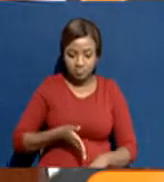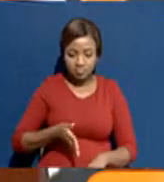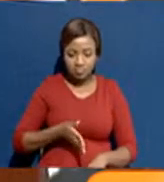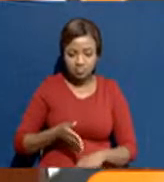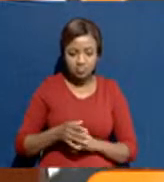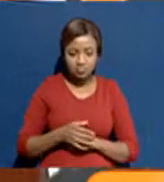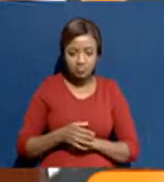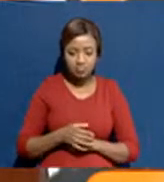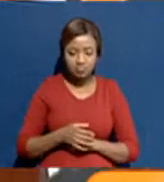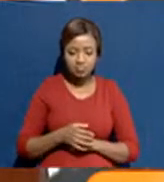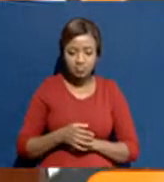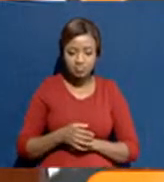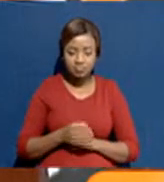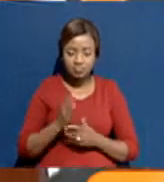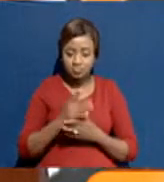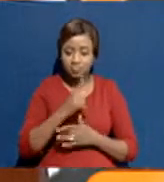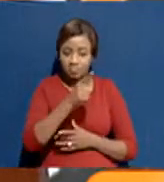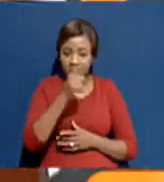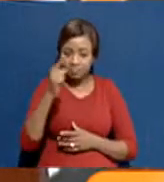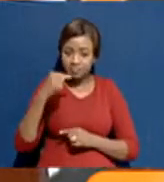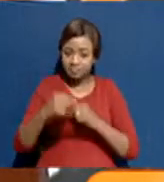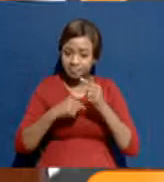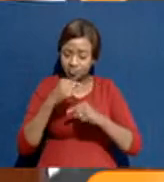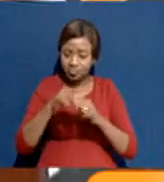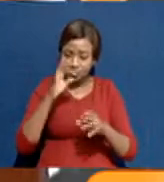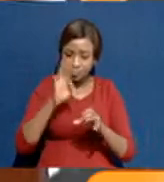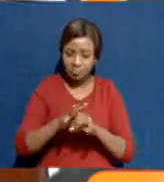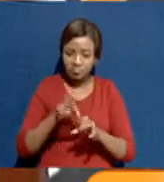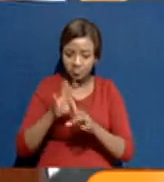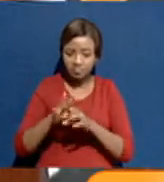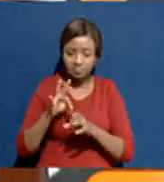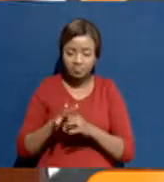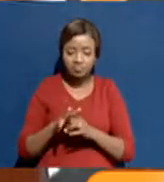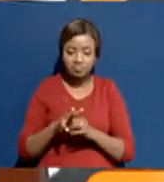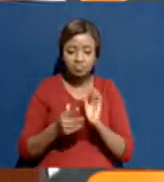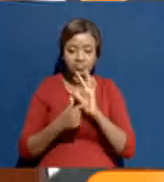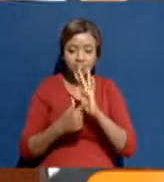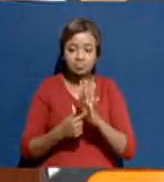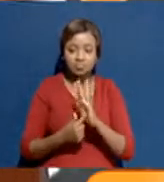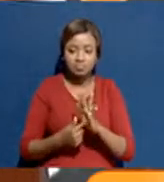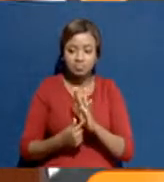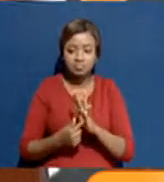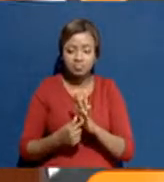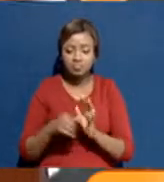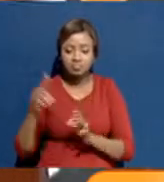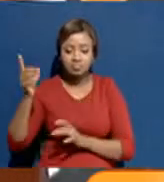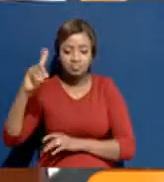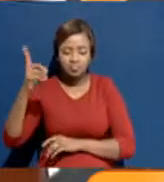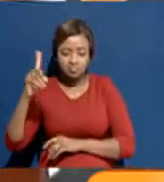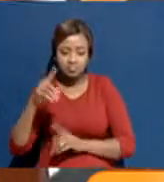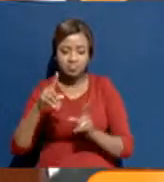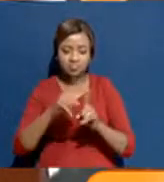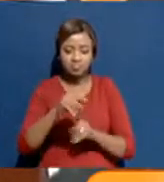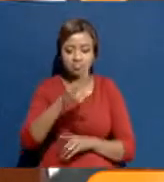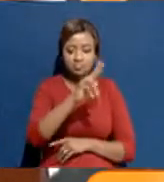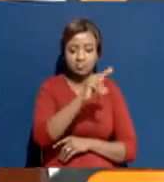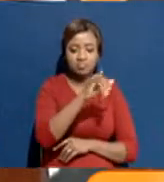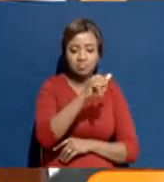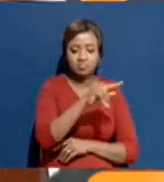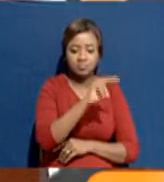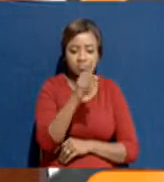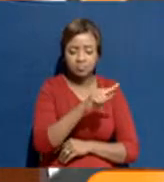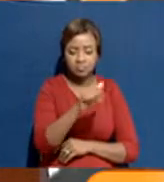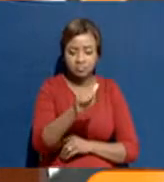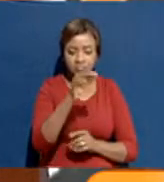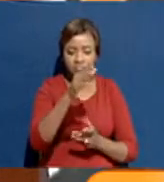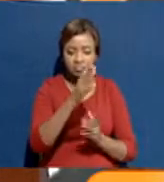they were still voting in some parts of Kenya, especially in Central Province and Nairobi. Mm. We still had people on the queue